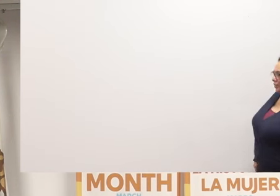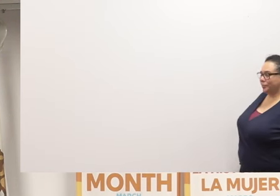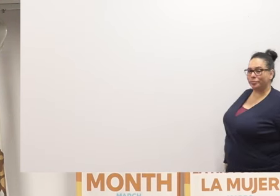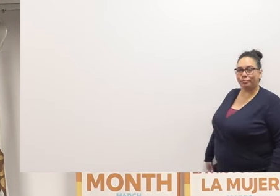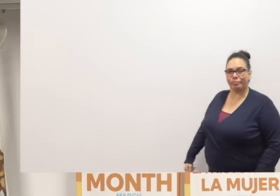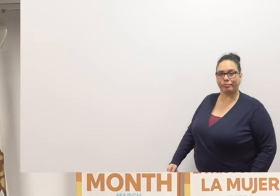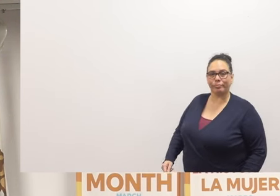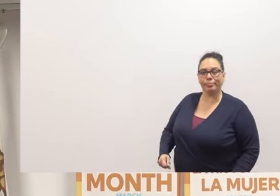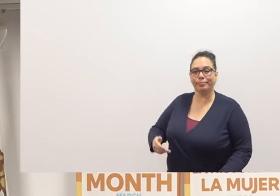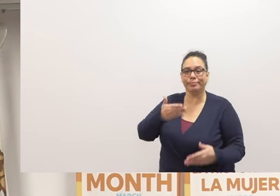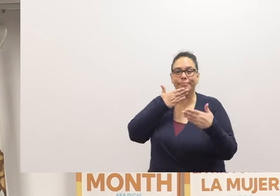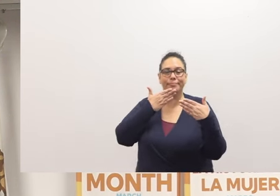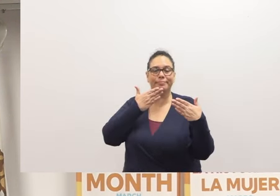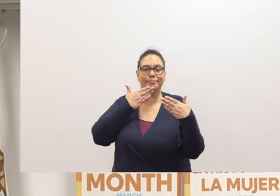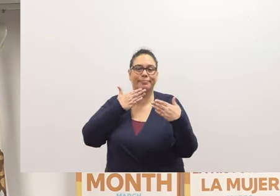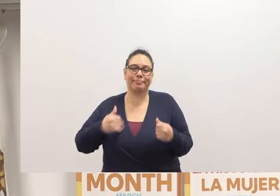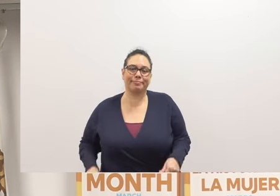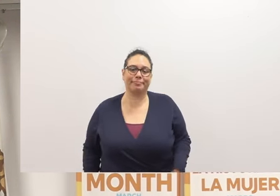Thank you.